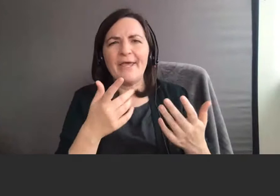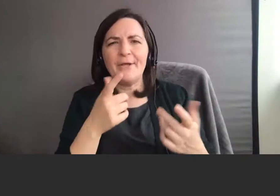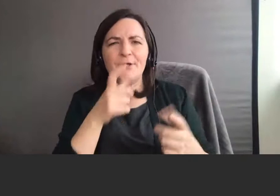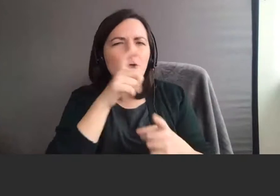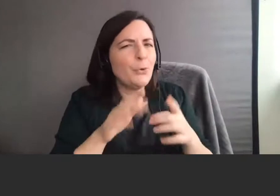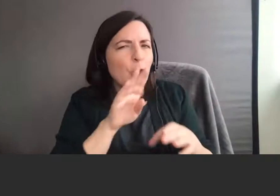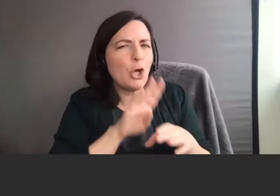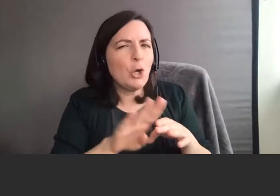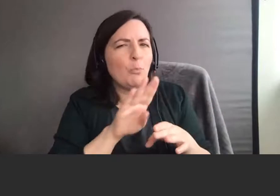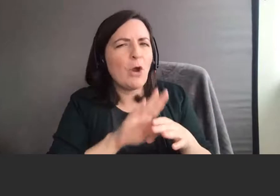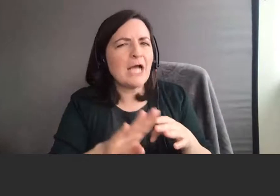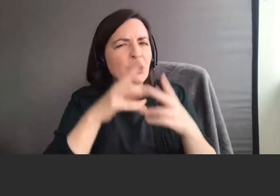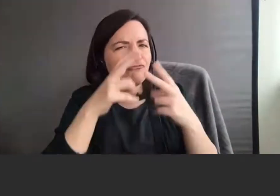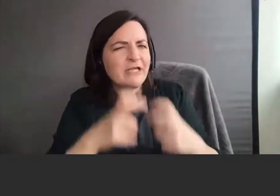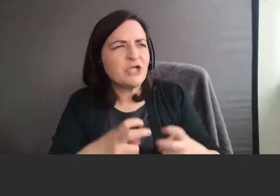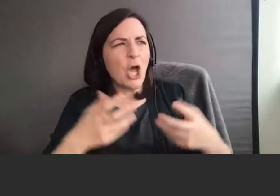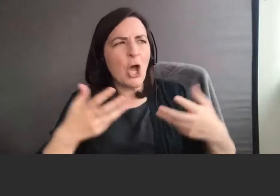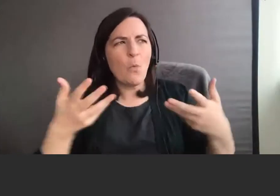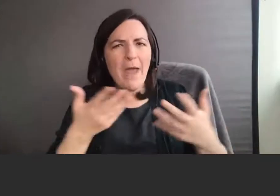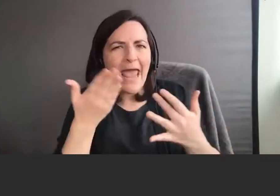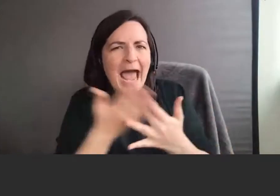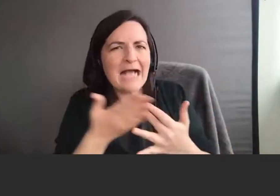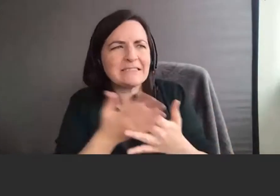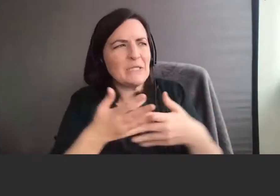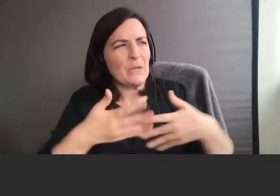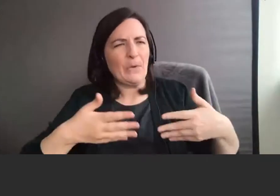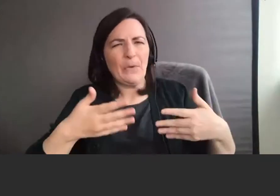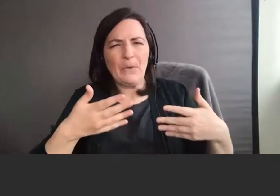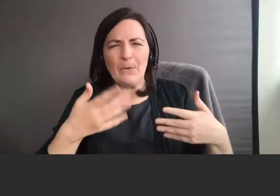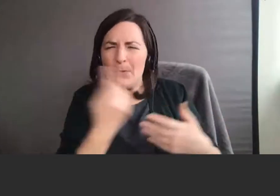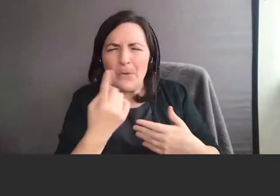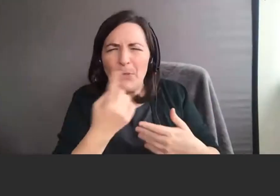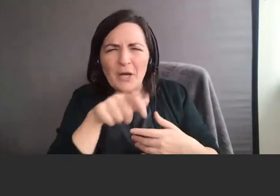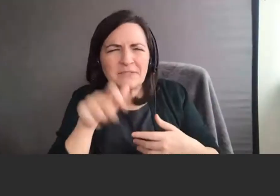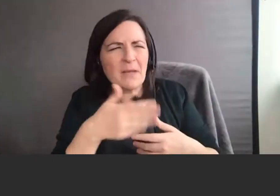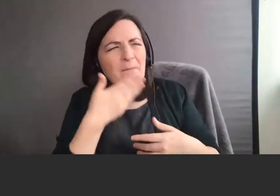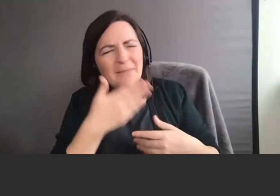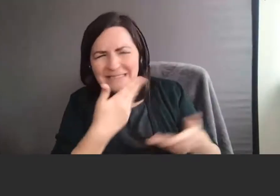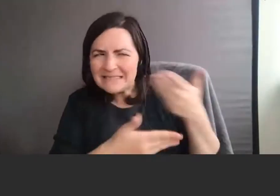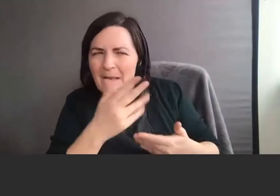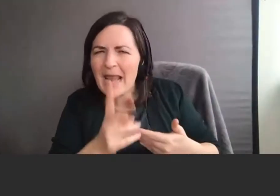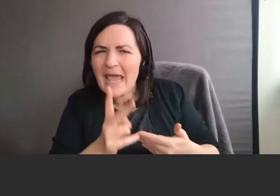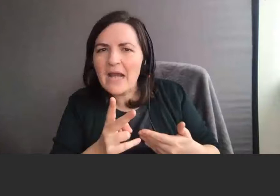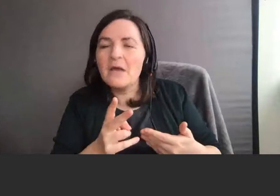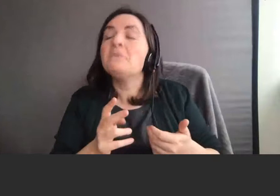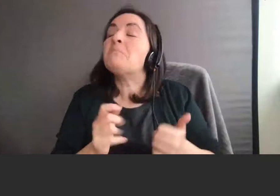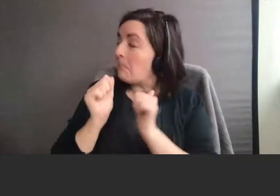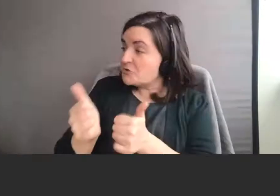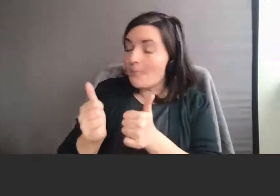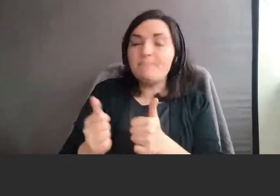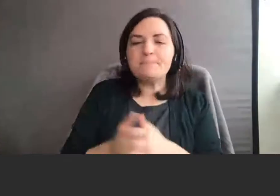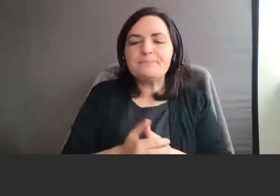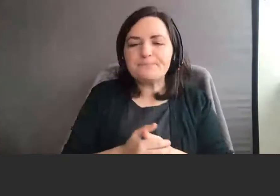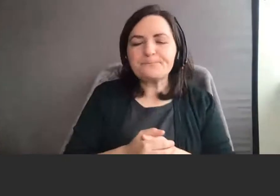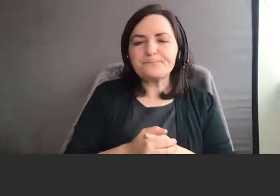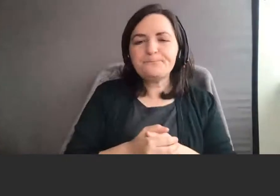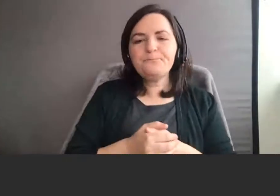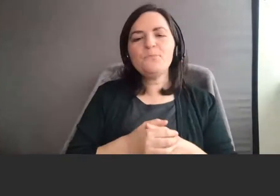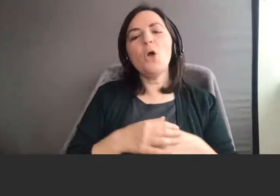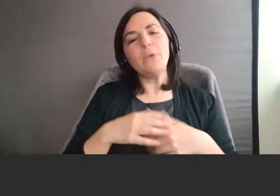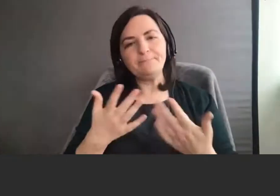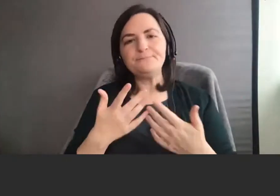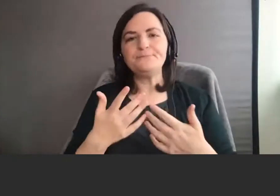research? How will you get access, and who will be your participants? If you could just briefly explain that again, please. Okay. So the setting in